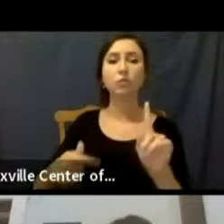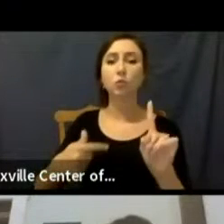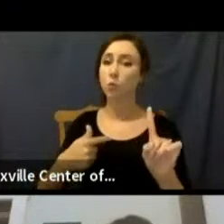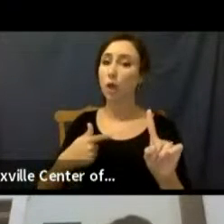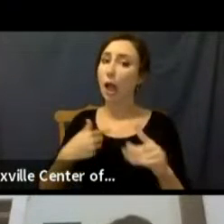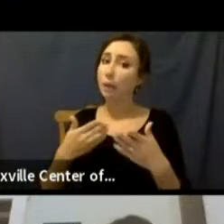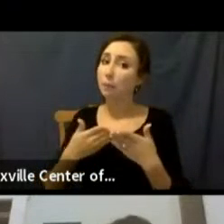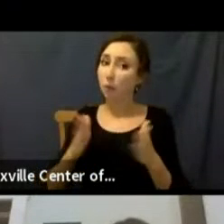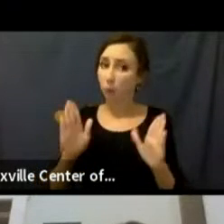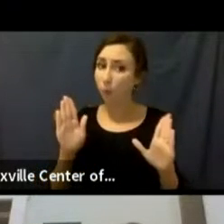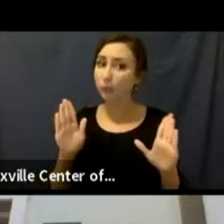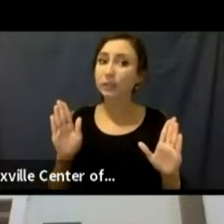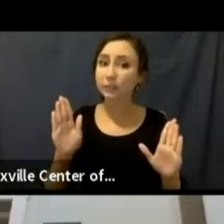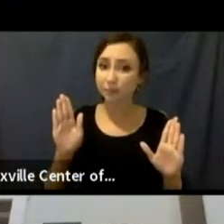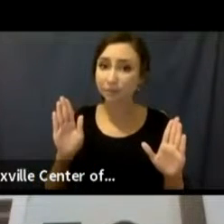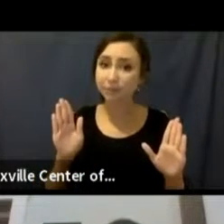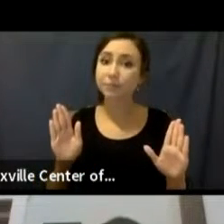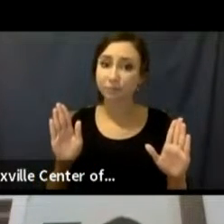to